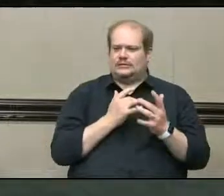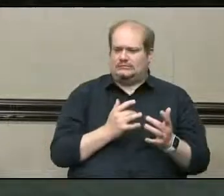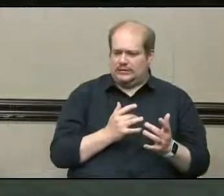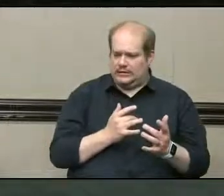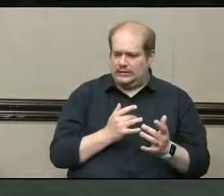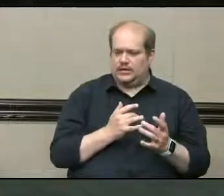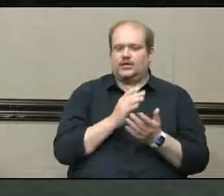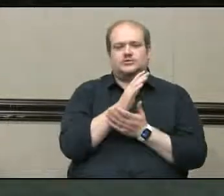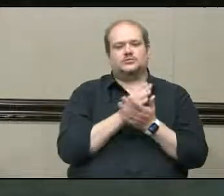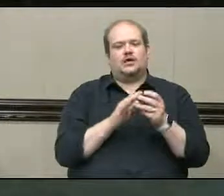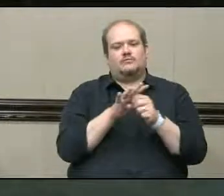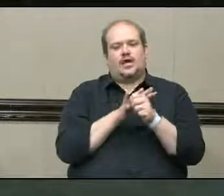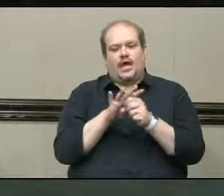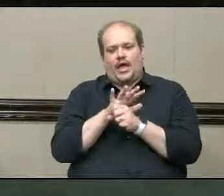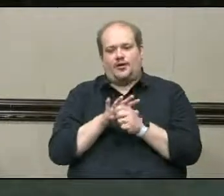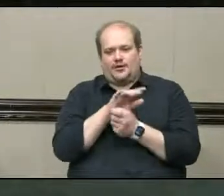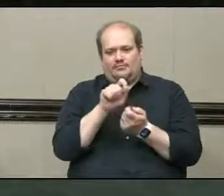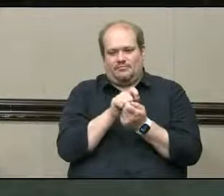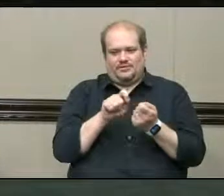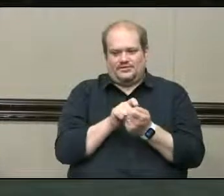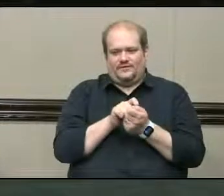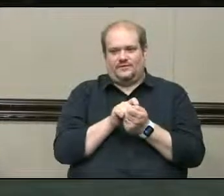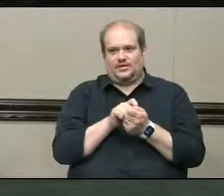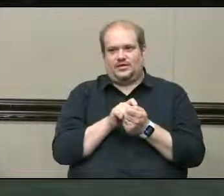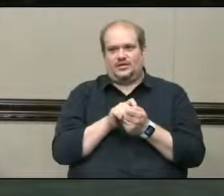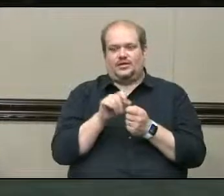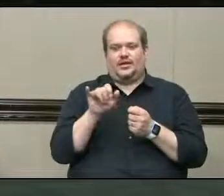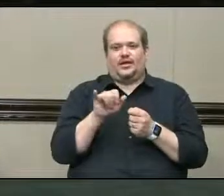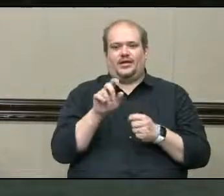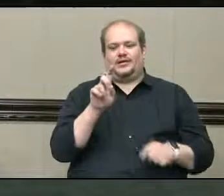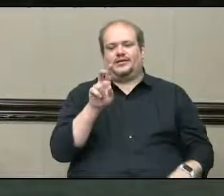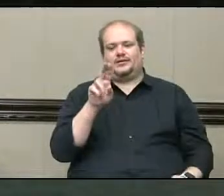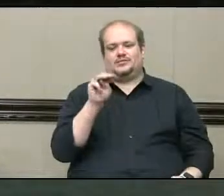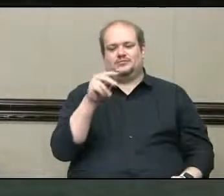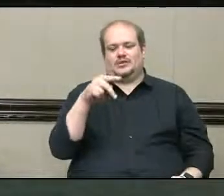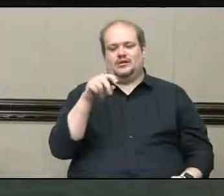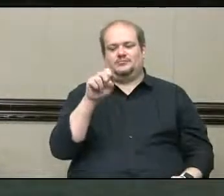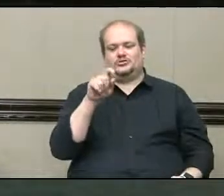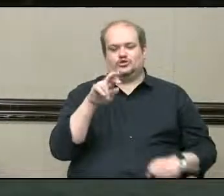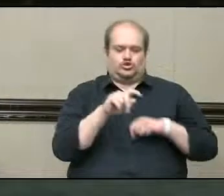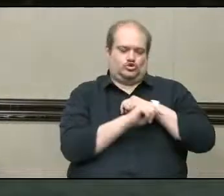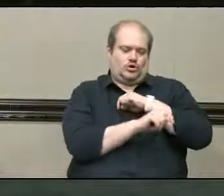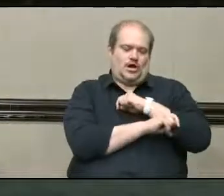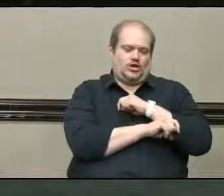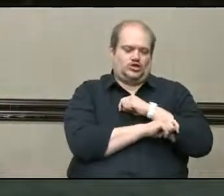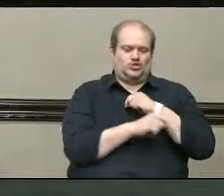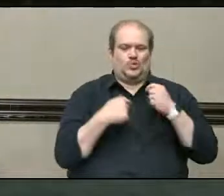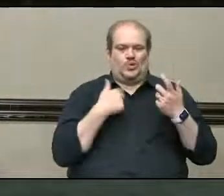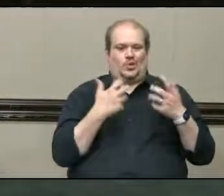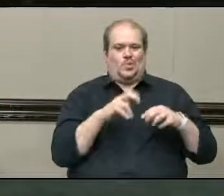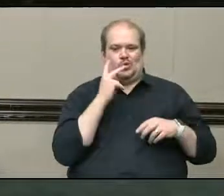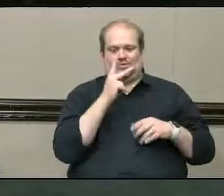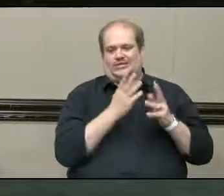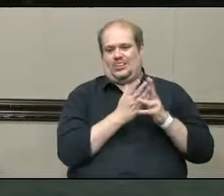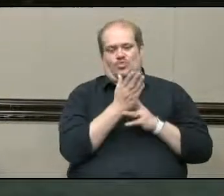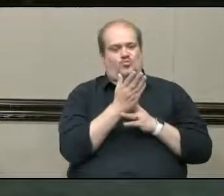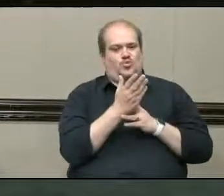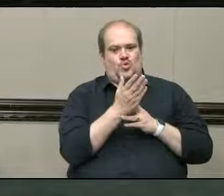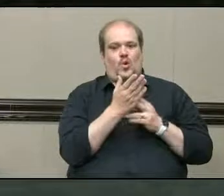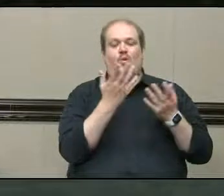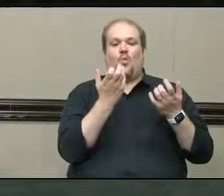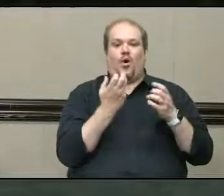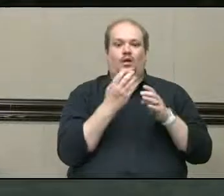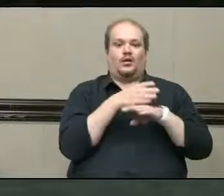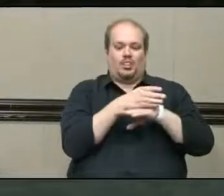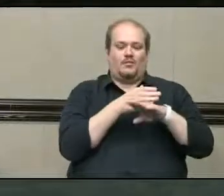though, certain areas, specifically around dumpsters, we do not want a see-through fence